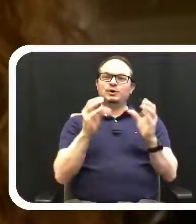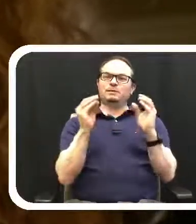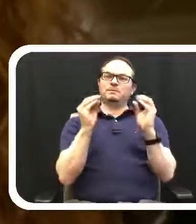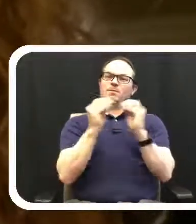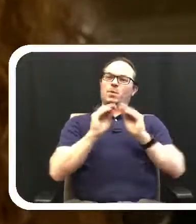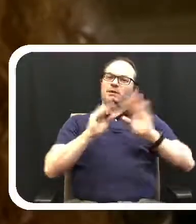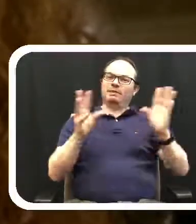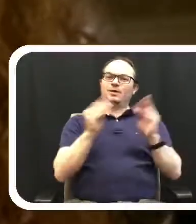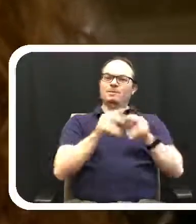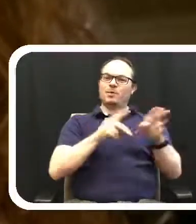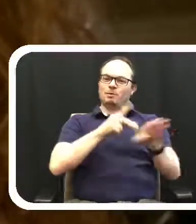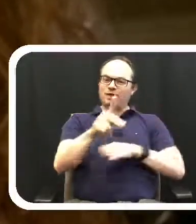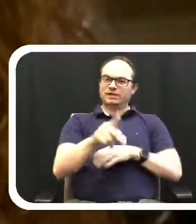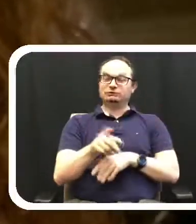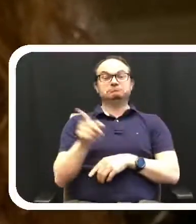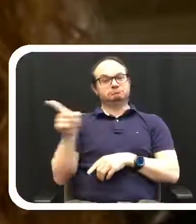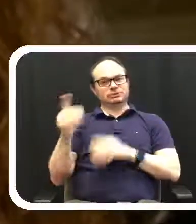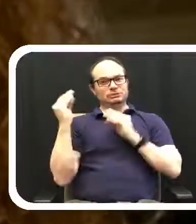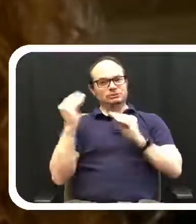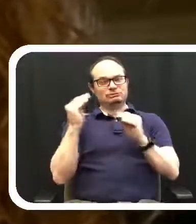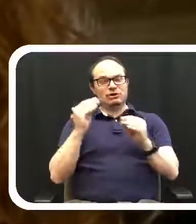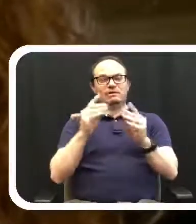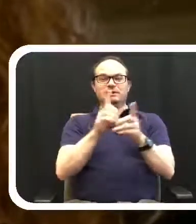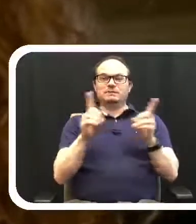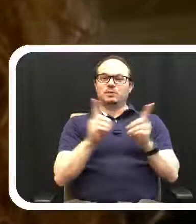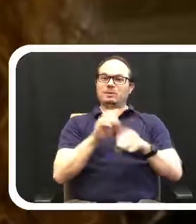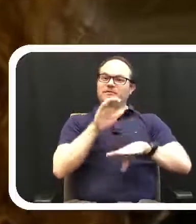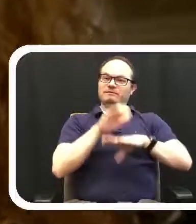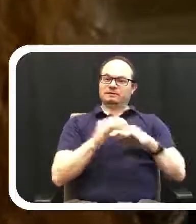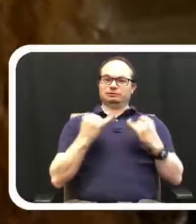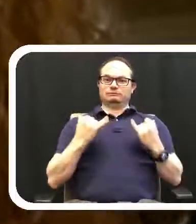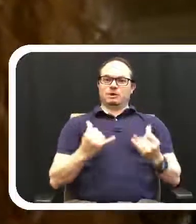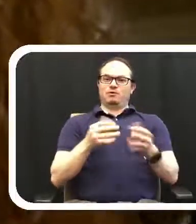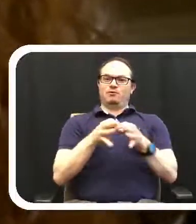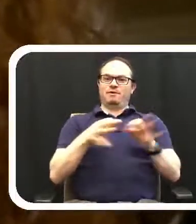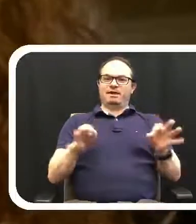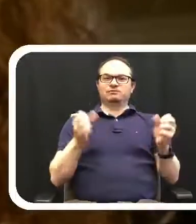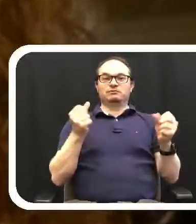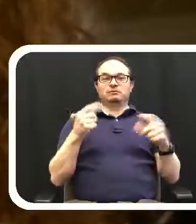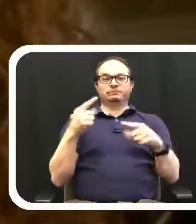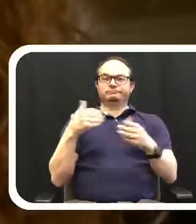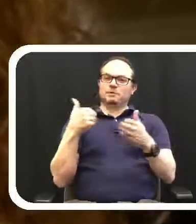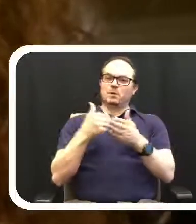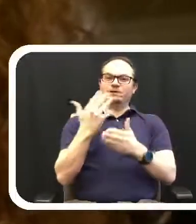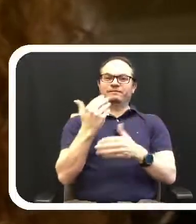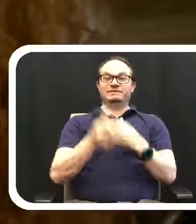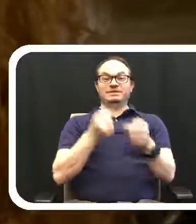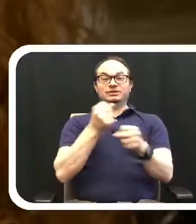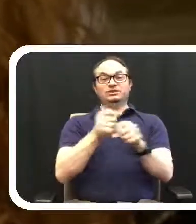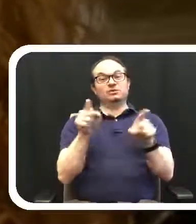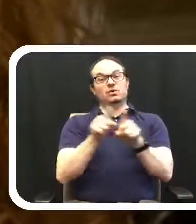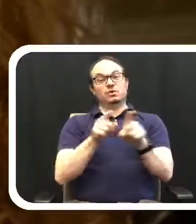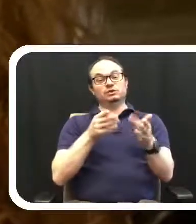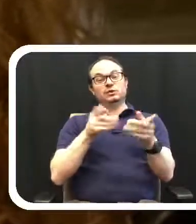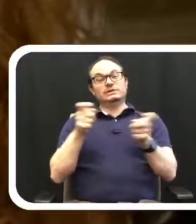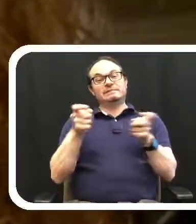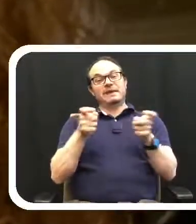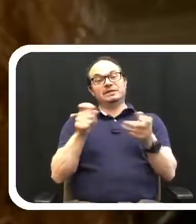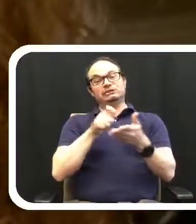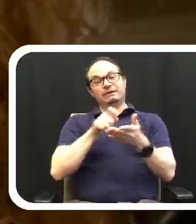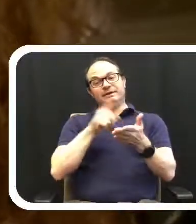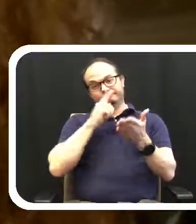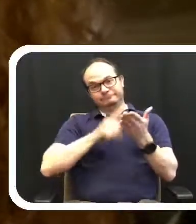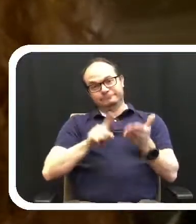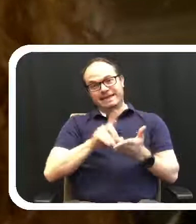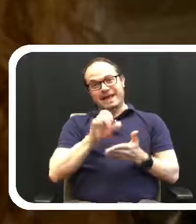more professionally. Jennifer has taught in the Department of English and Modern Languages for nearly 15 years and also serves as managing editor of the